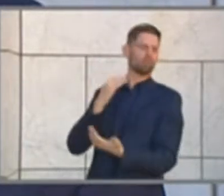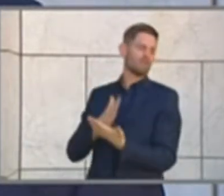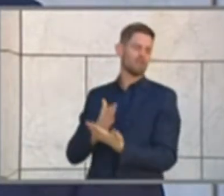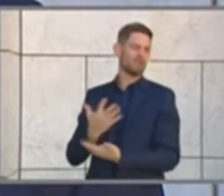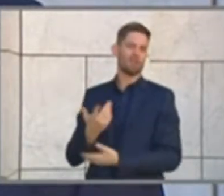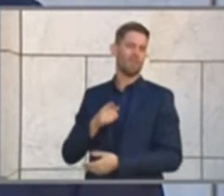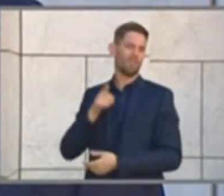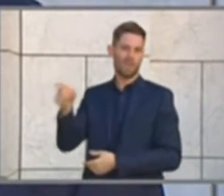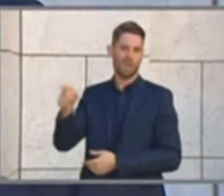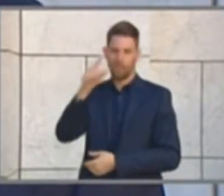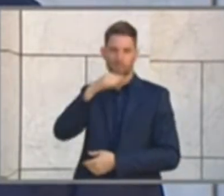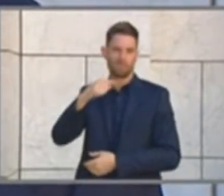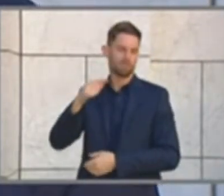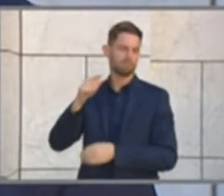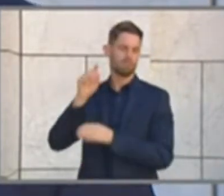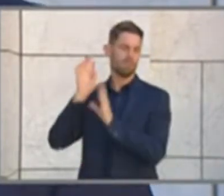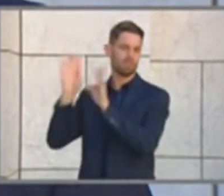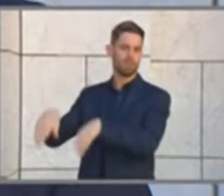reflect on.